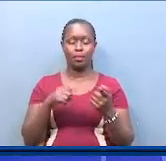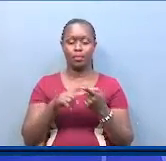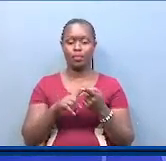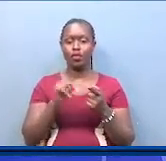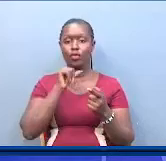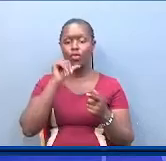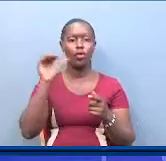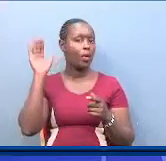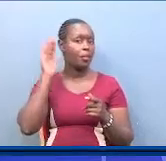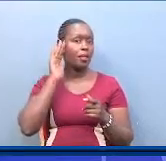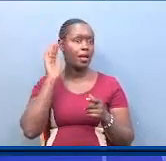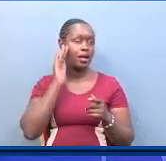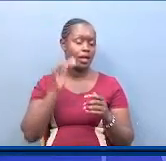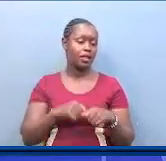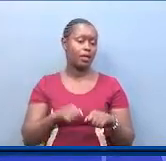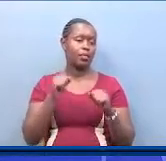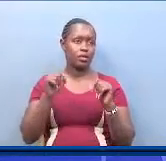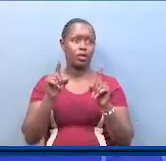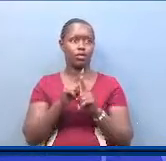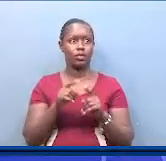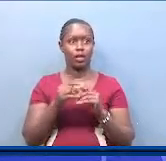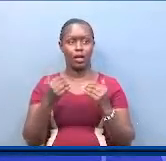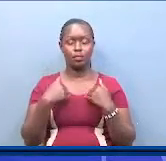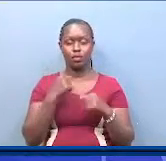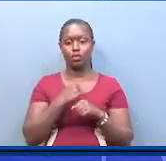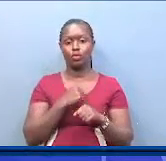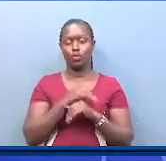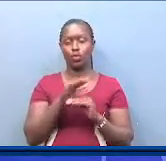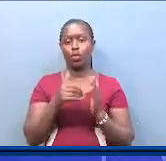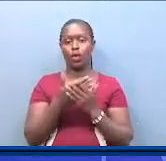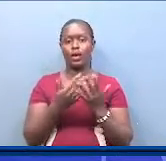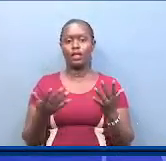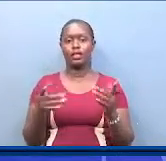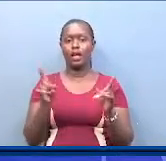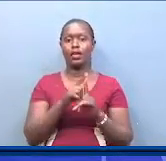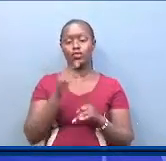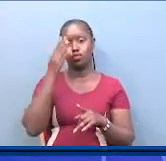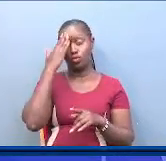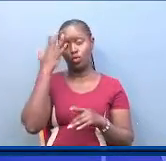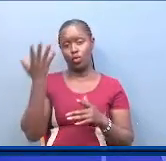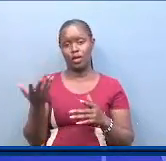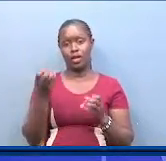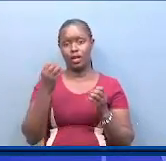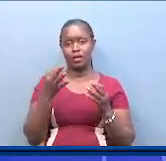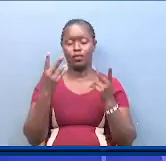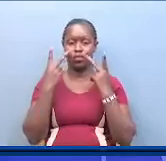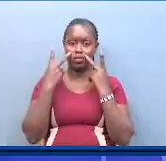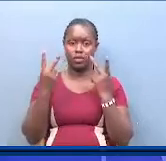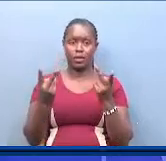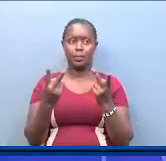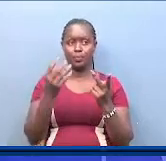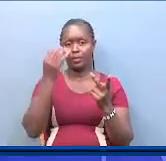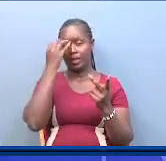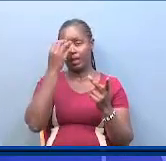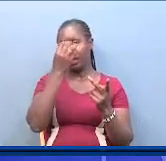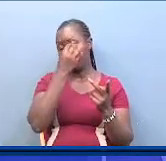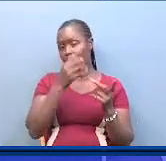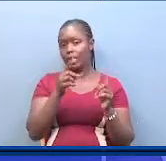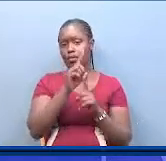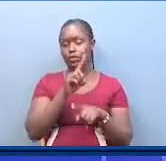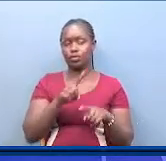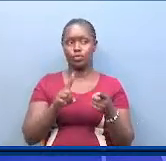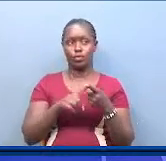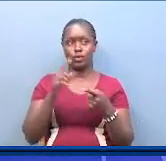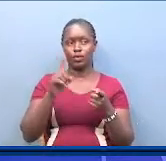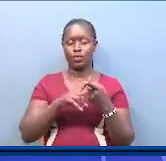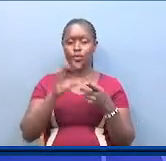has not obeyed the boss, and, you know, has been doing all manner of things. And, you know, if you look at Martha Karua and when he